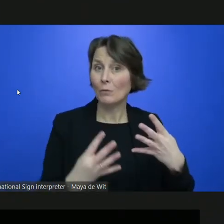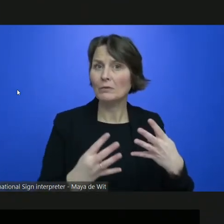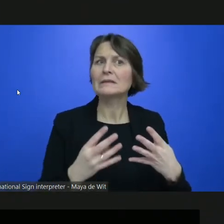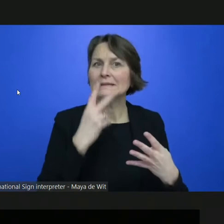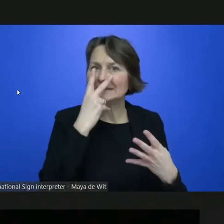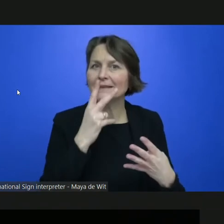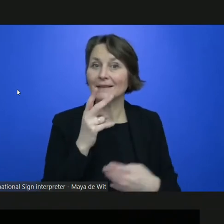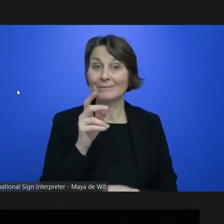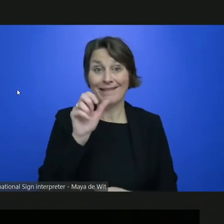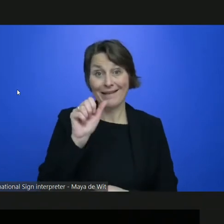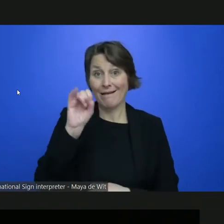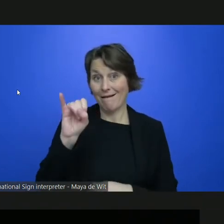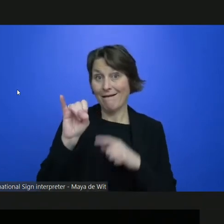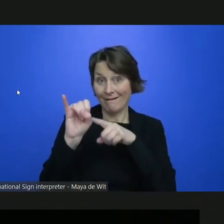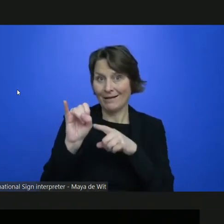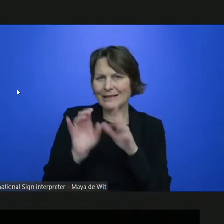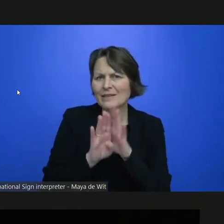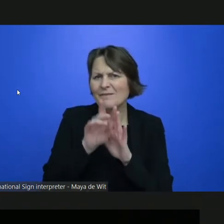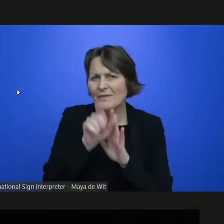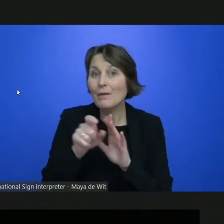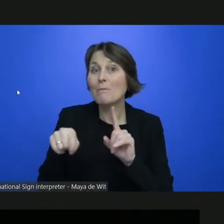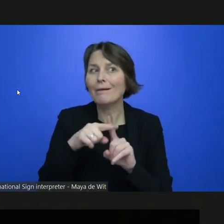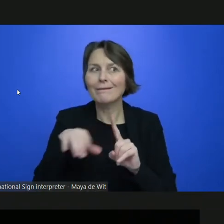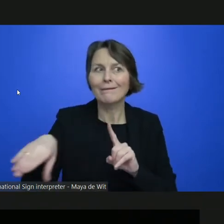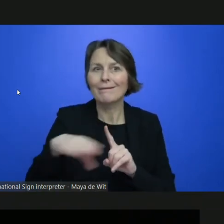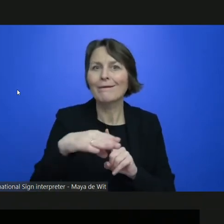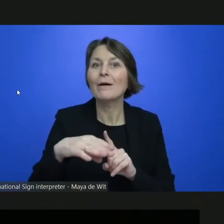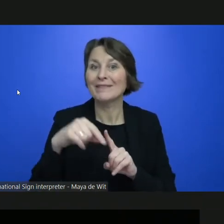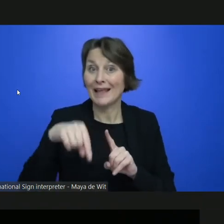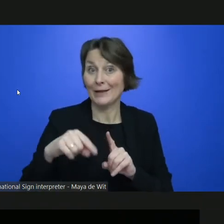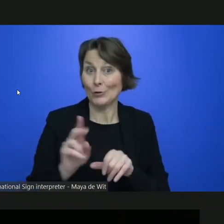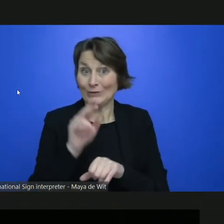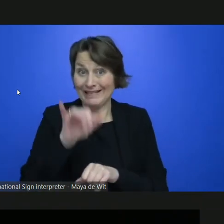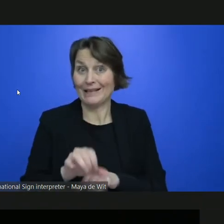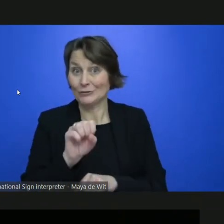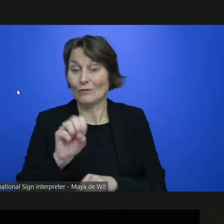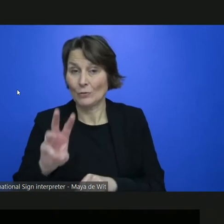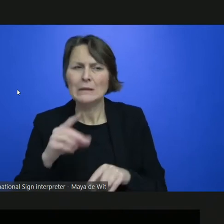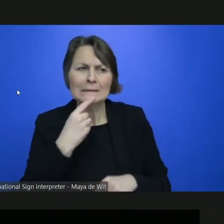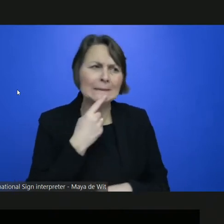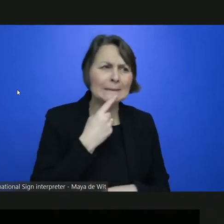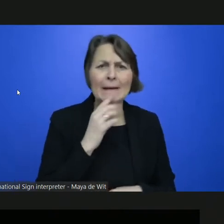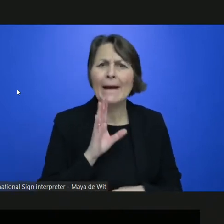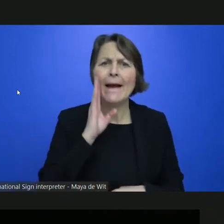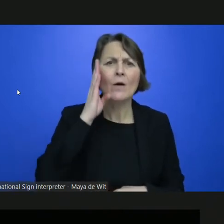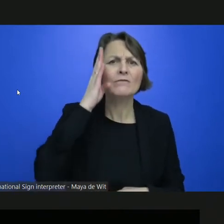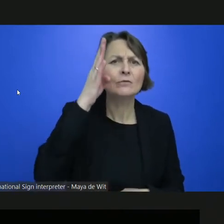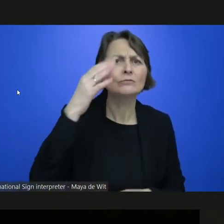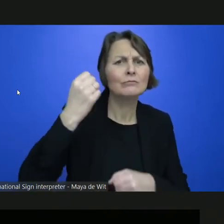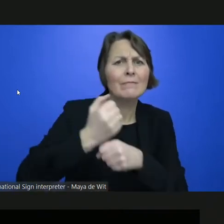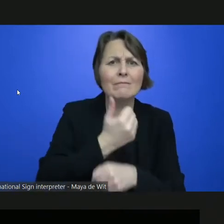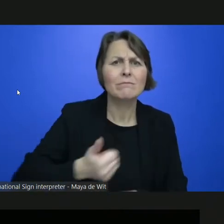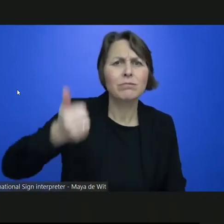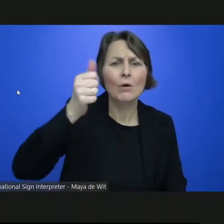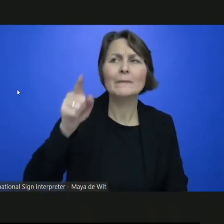their HR clients who ignore the impact of the future employer's behavior on the tool's ability to accurately